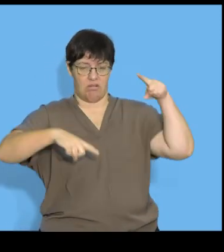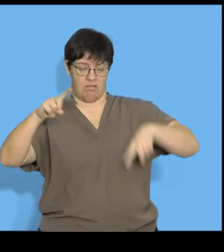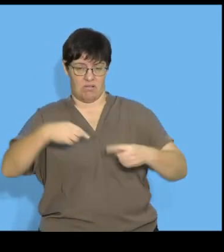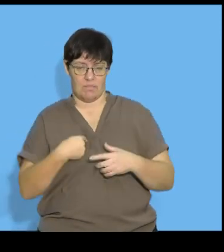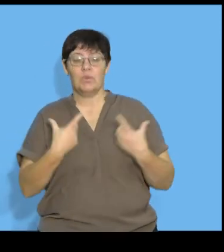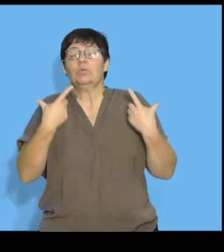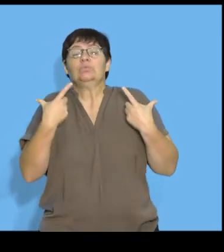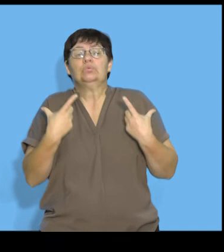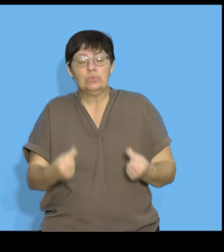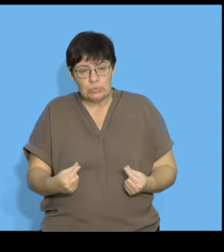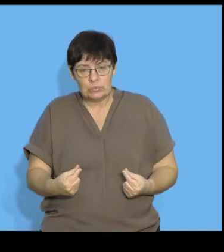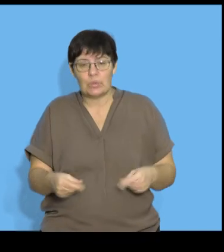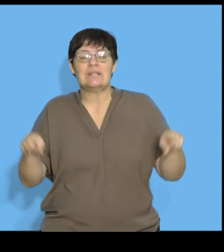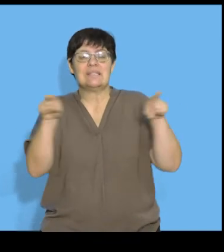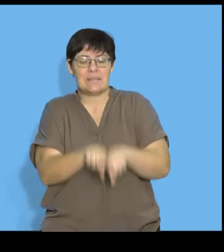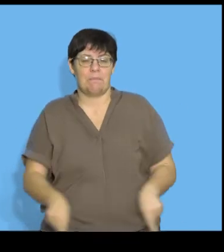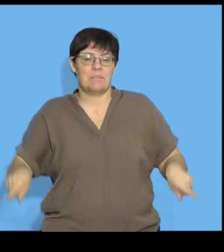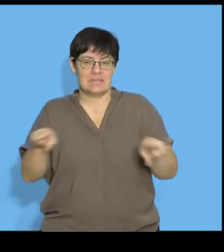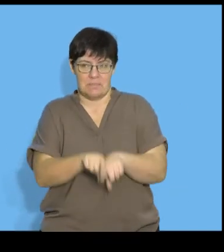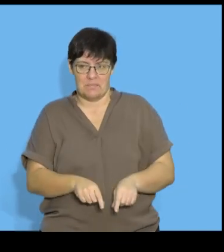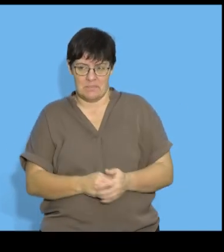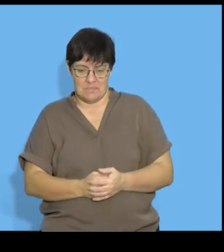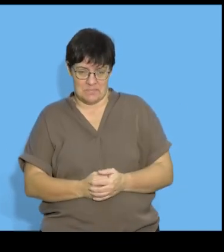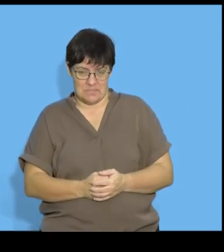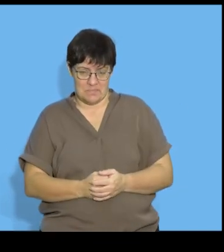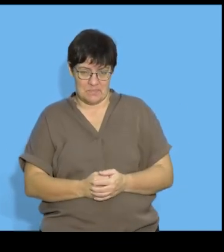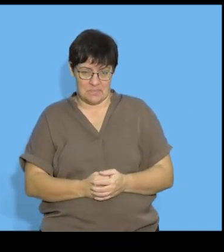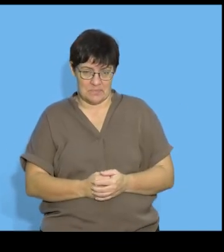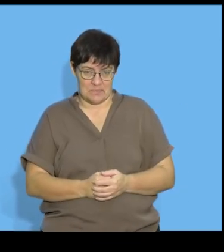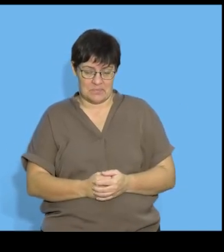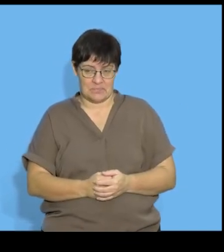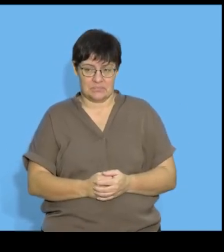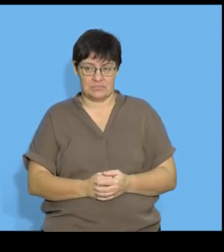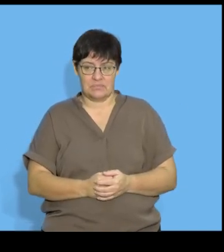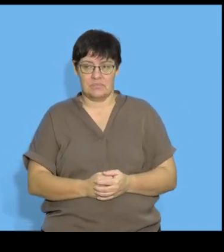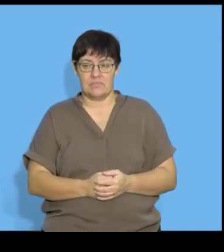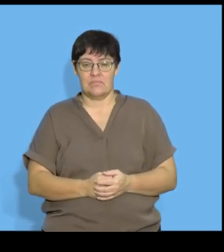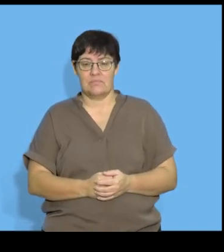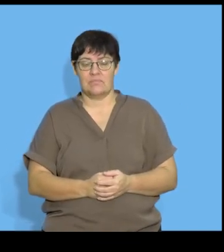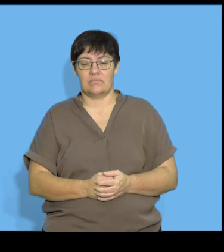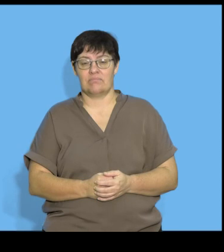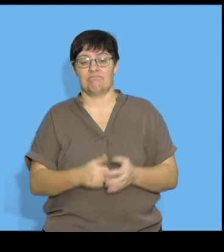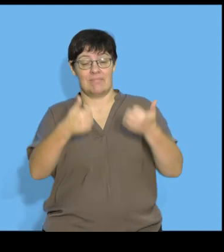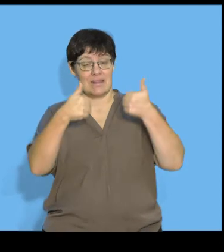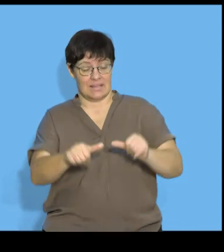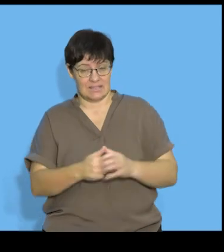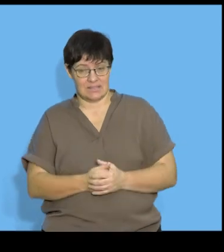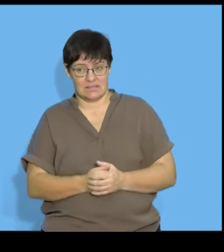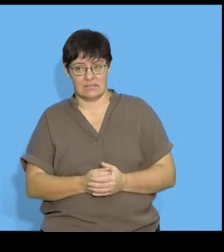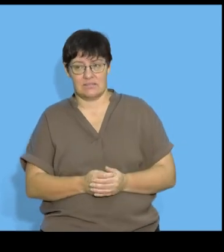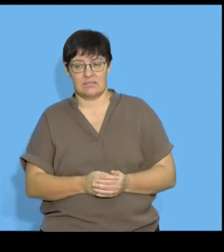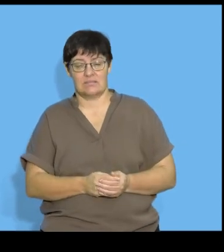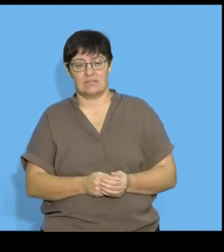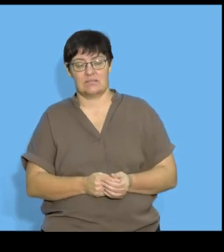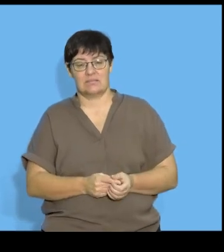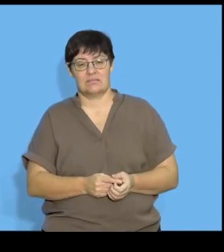the same groups? Okay, guys, the next one that I have to do, right,